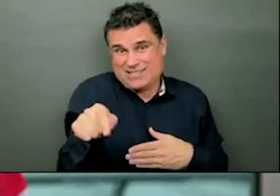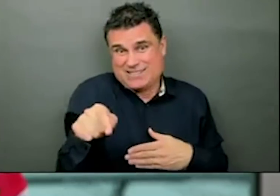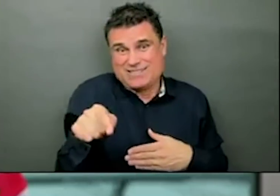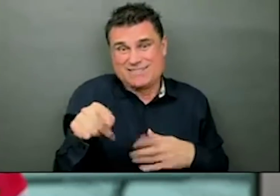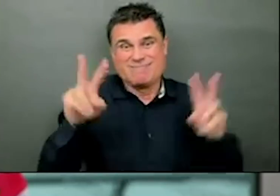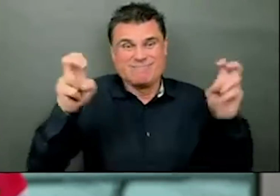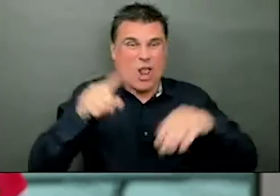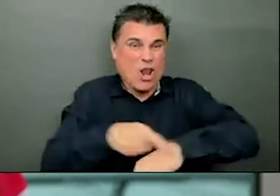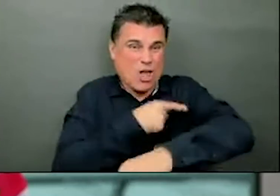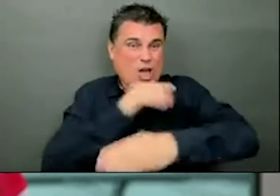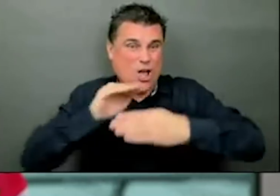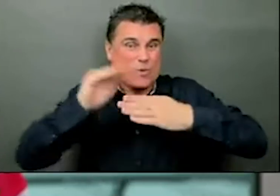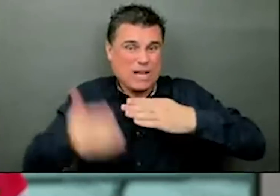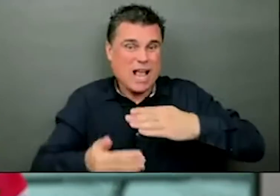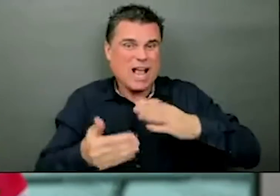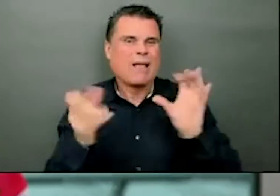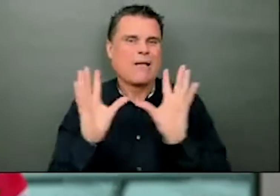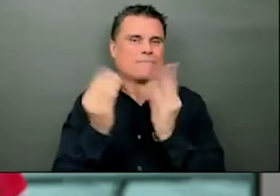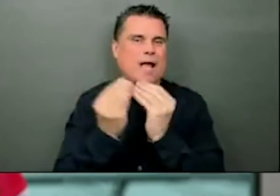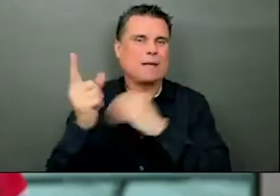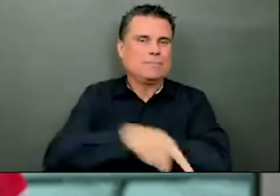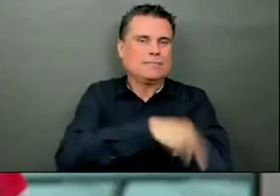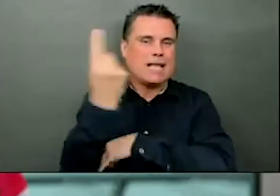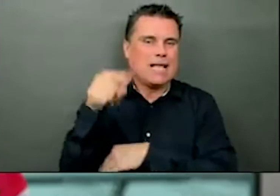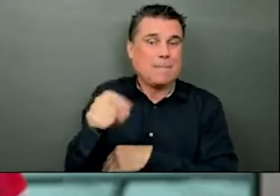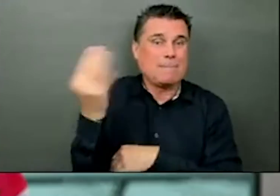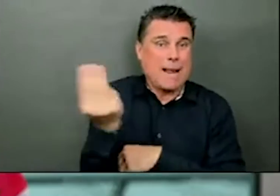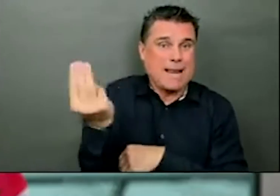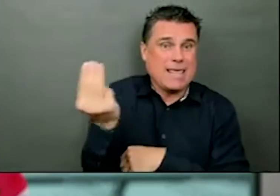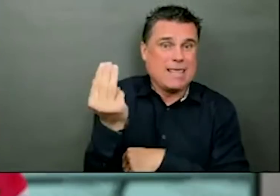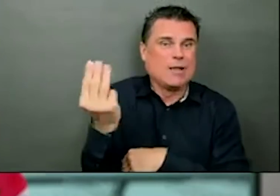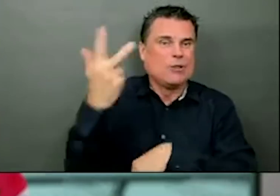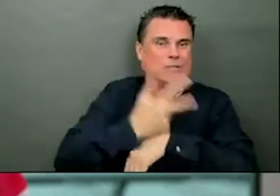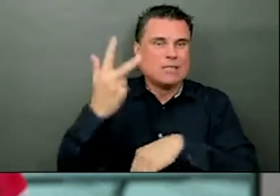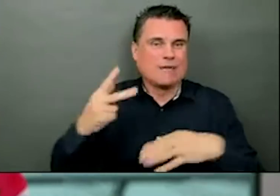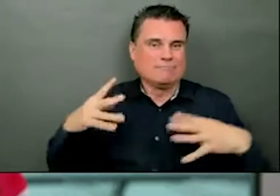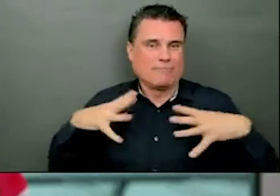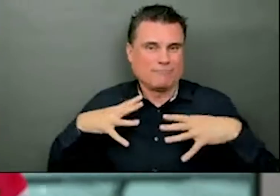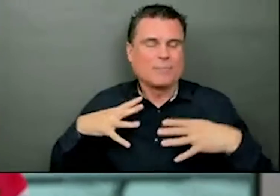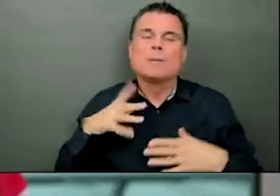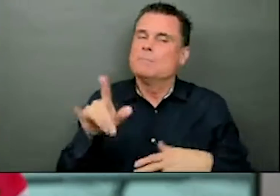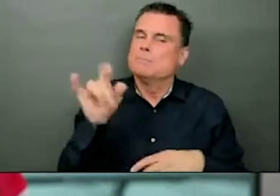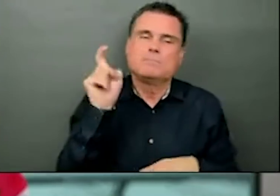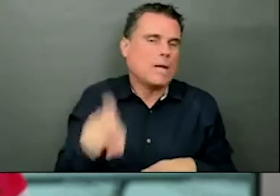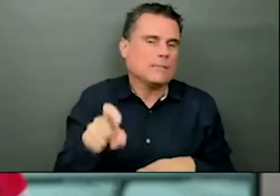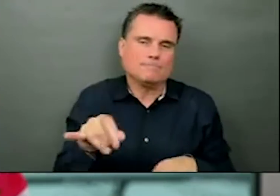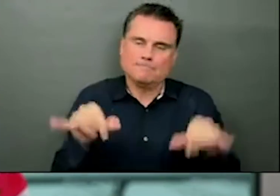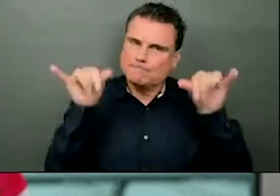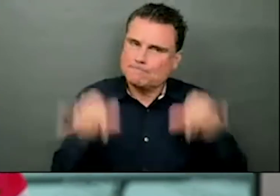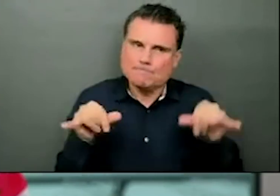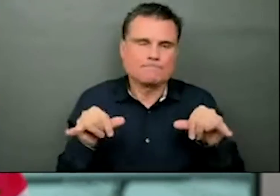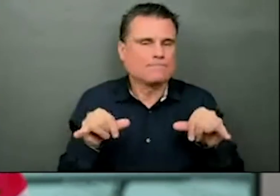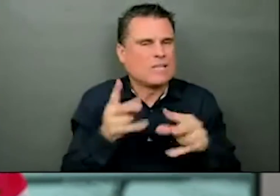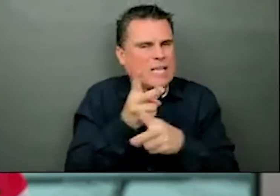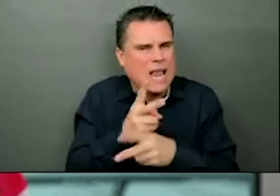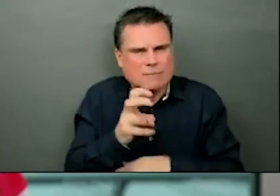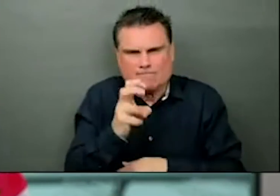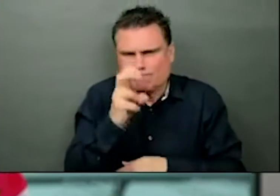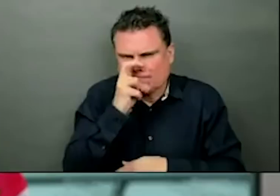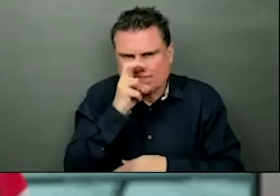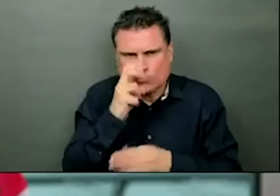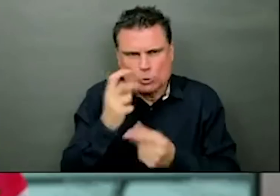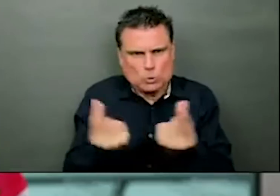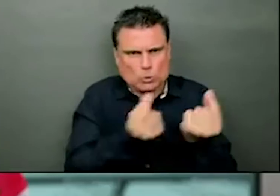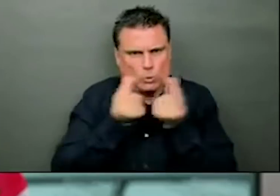to ensure that the progress we have made is not wasted. And I think Mother Nature is going to be on